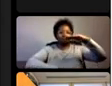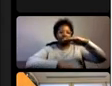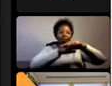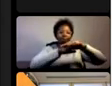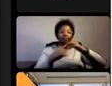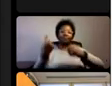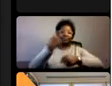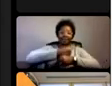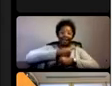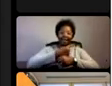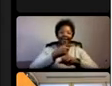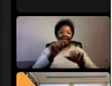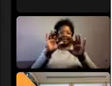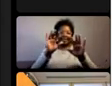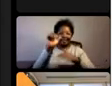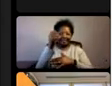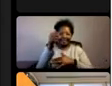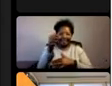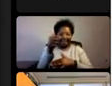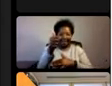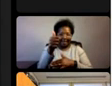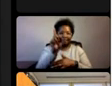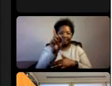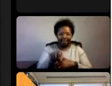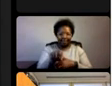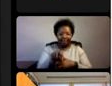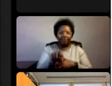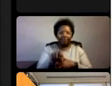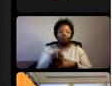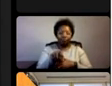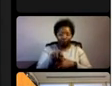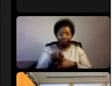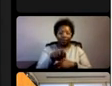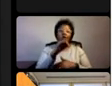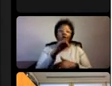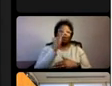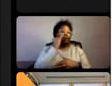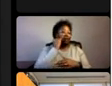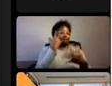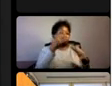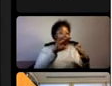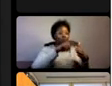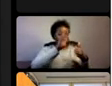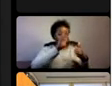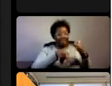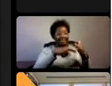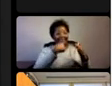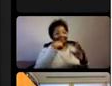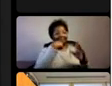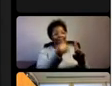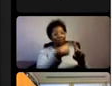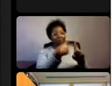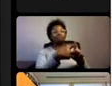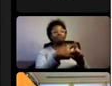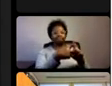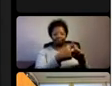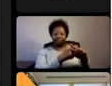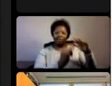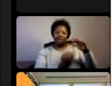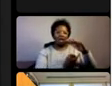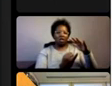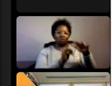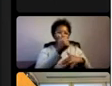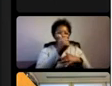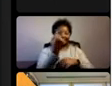days from the onset of symptoms or their positive test if they're asymptomatic. And then we're